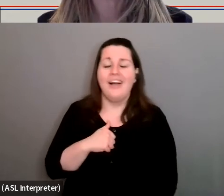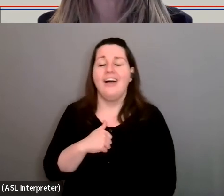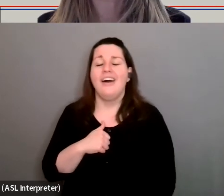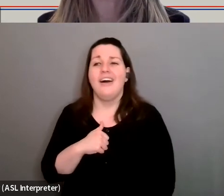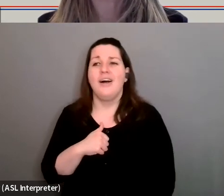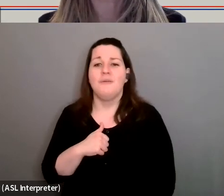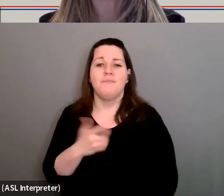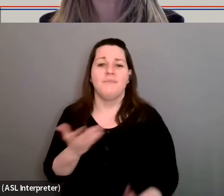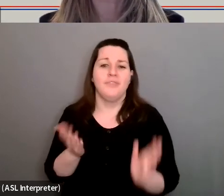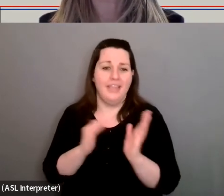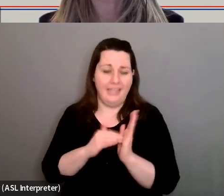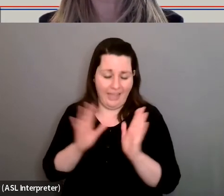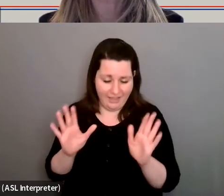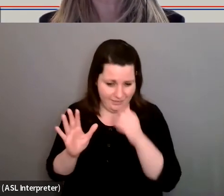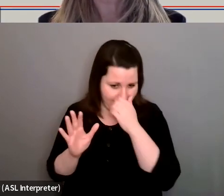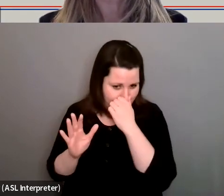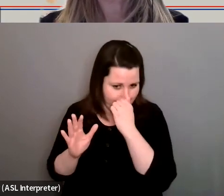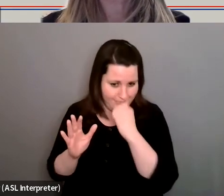Again, I'm going to preface this with